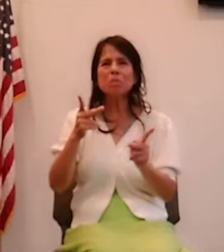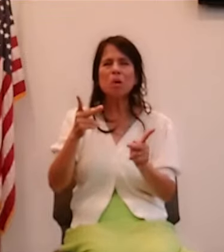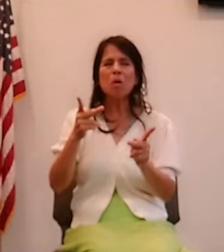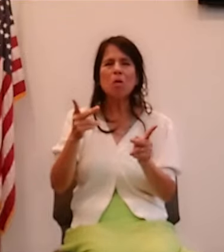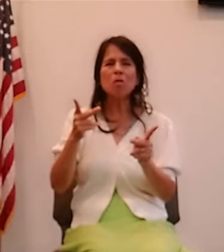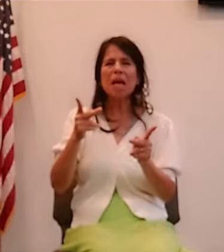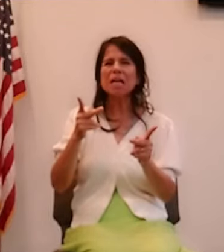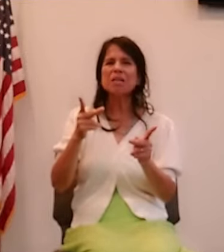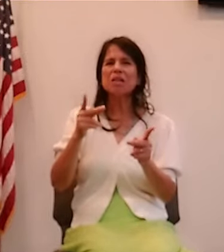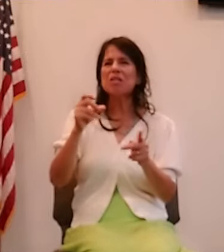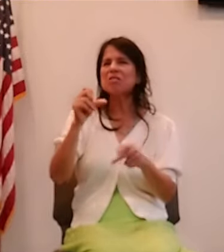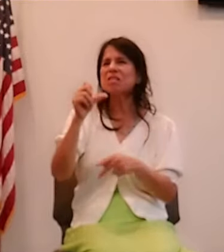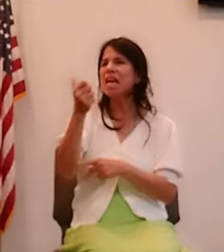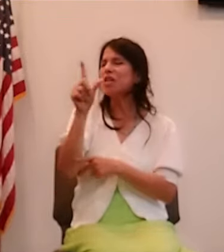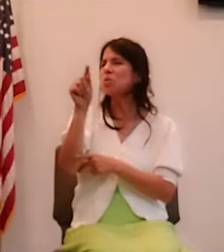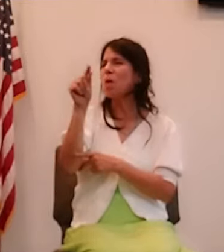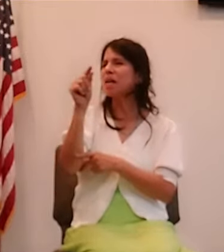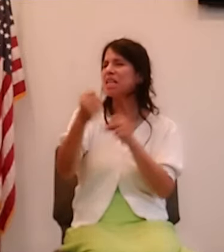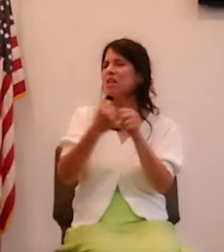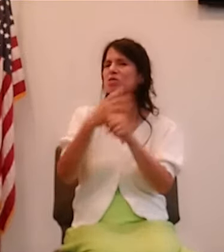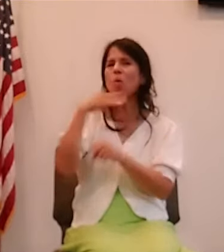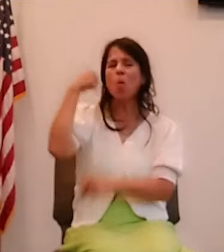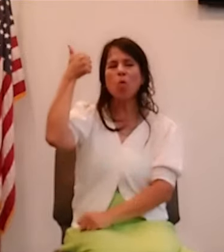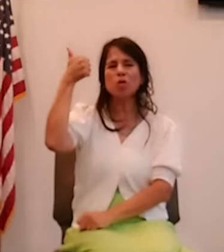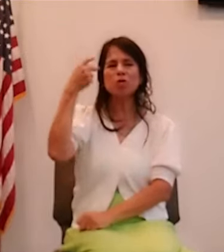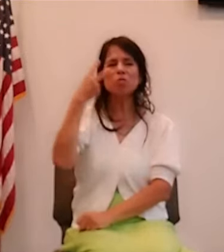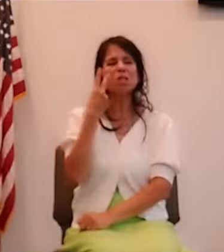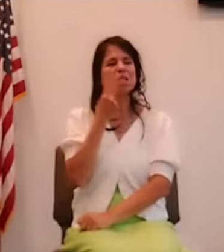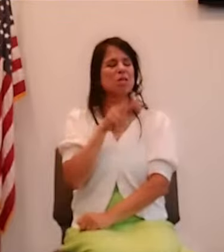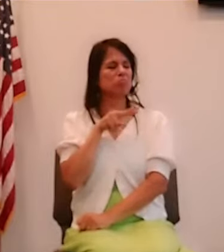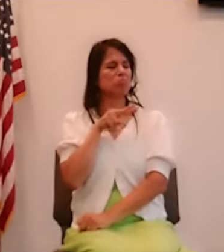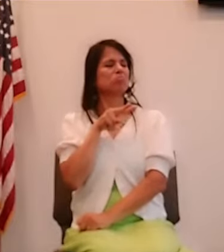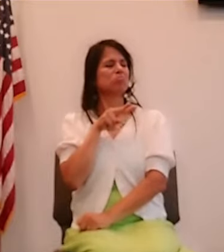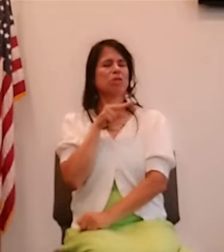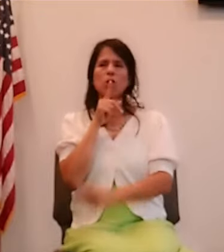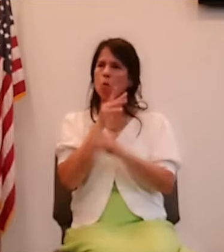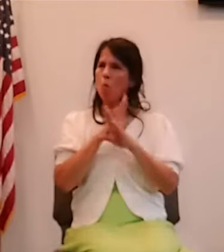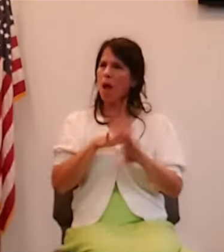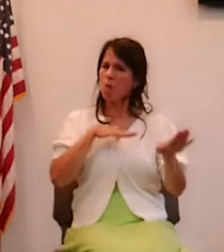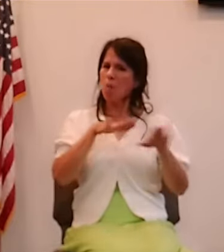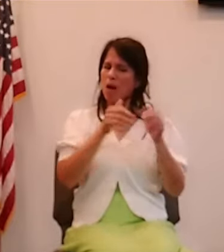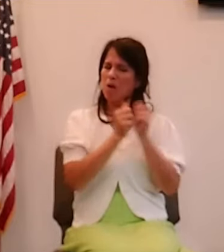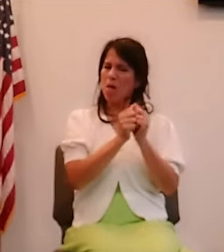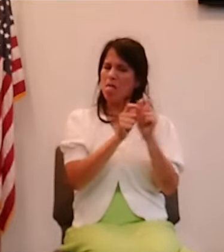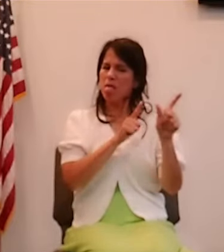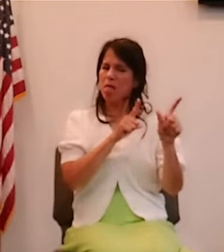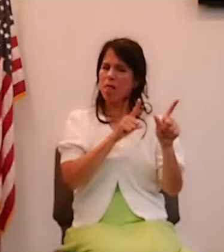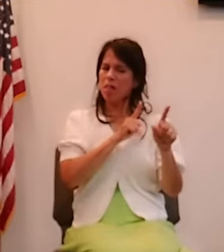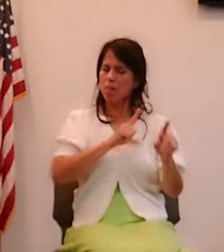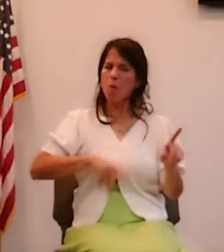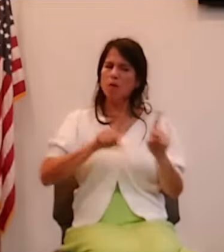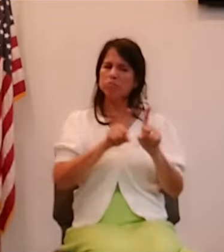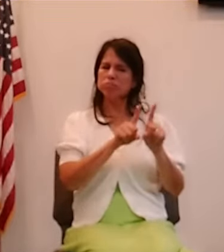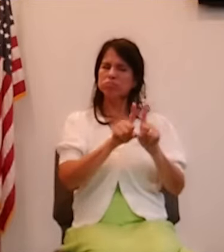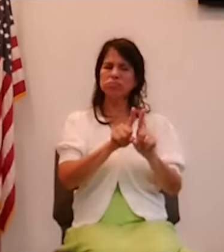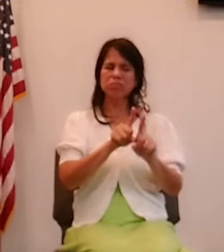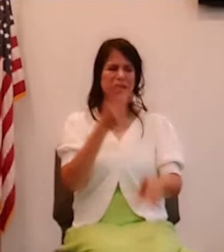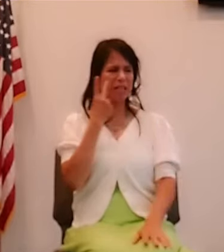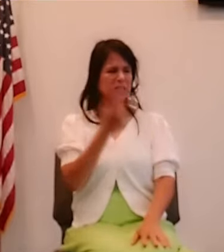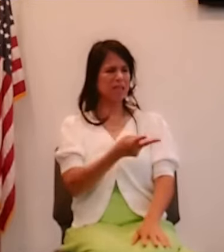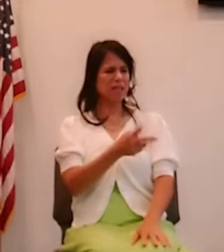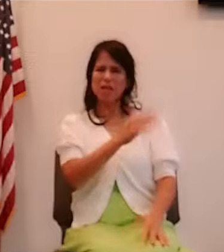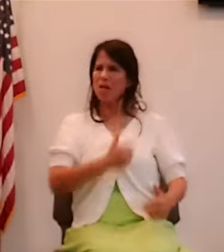couple of decades older, and we watch them quietly walking with the Lord, and then we find out what's going on in their lives. And we see